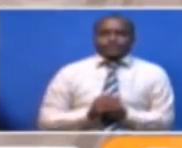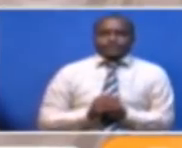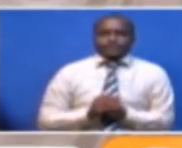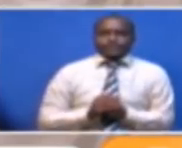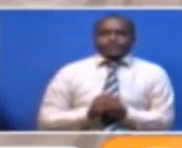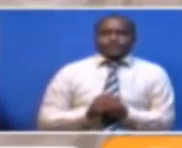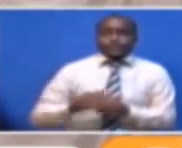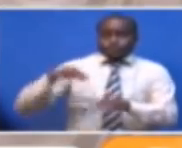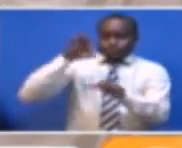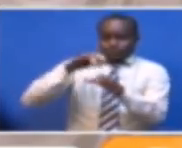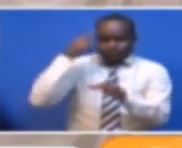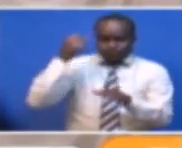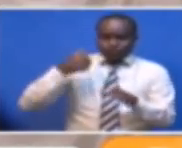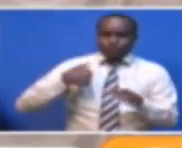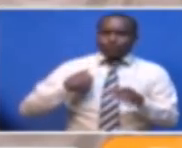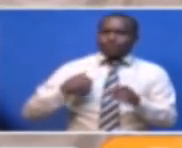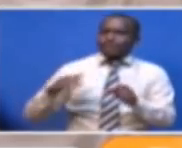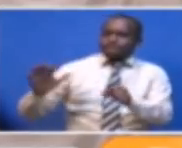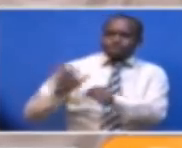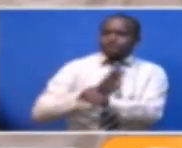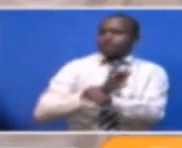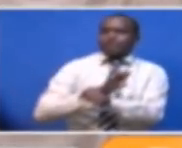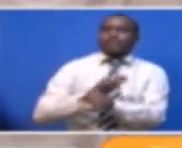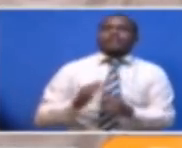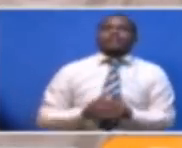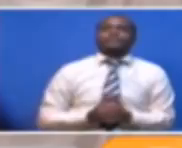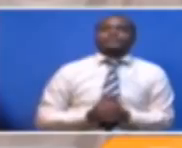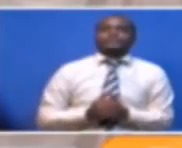Mlinipiga mimi kura kwa fujo kabisa.